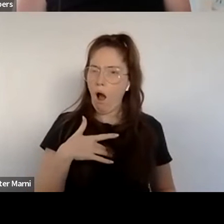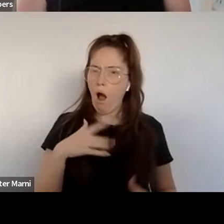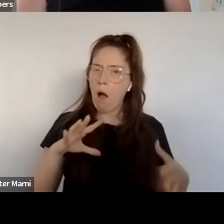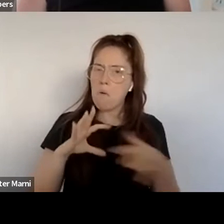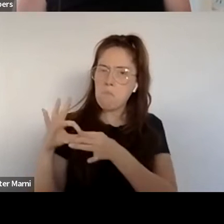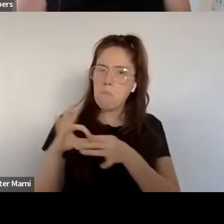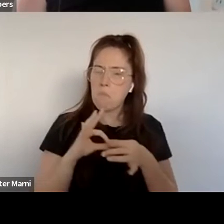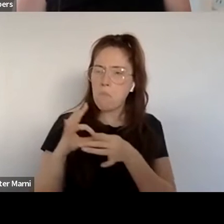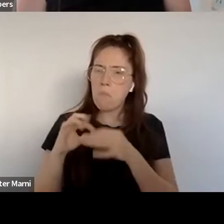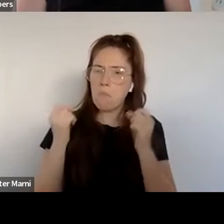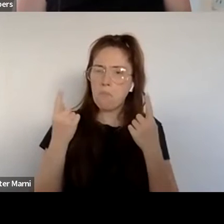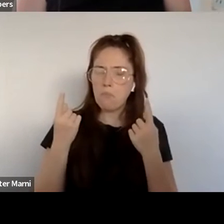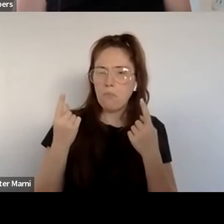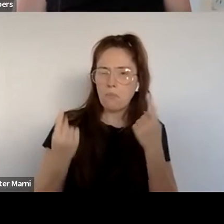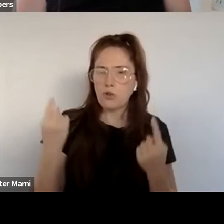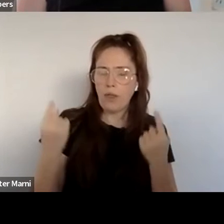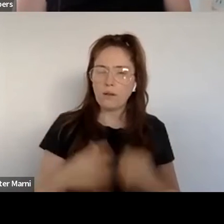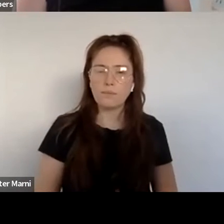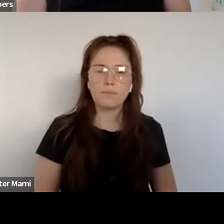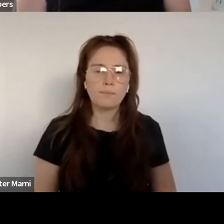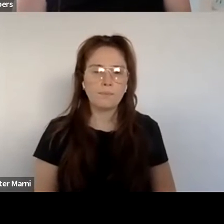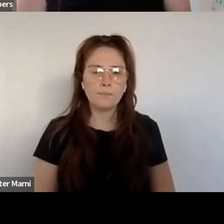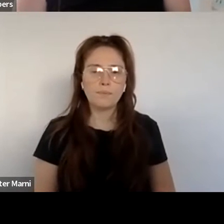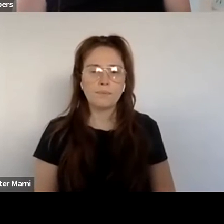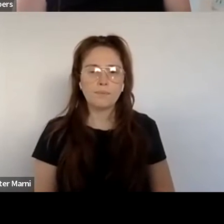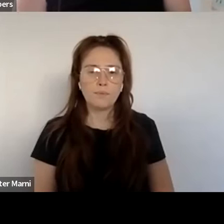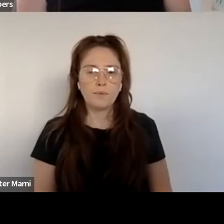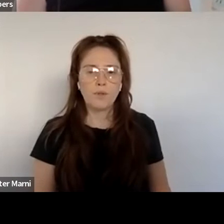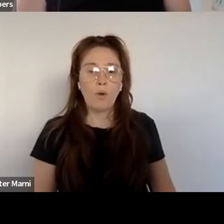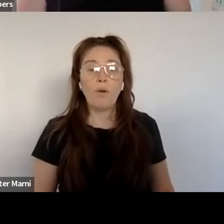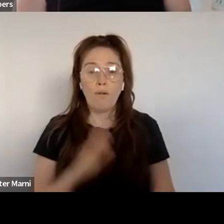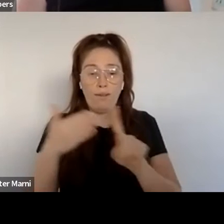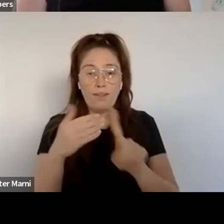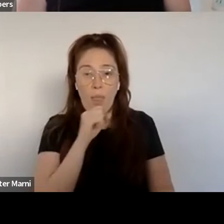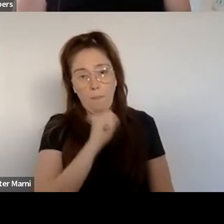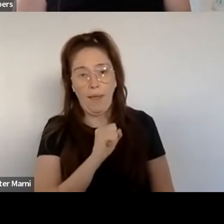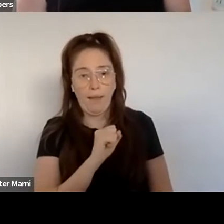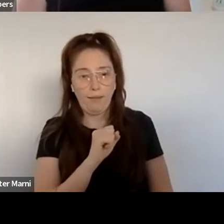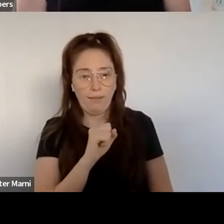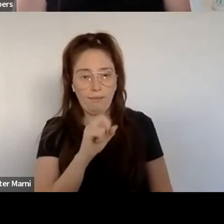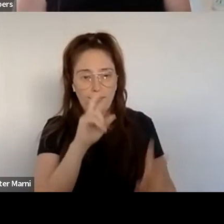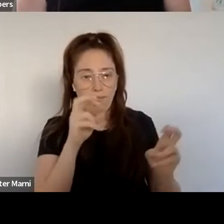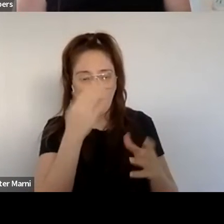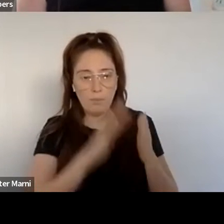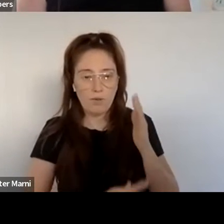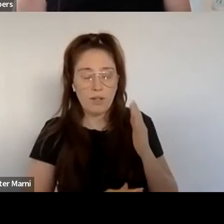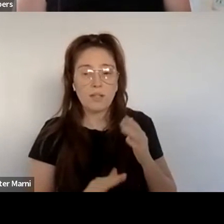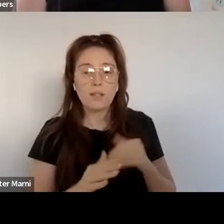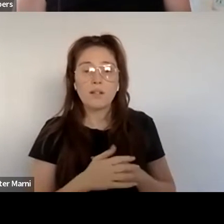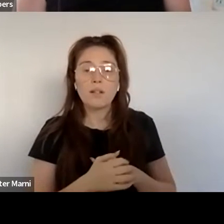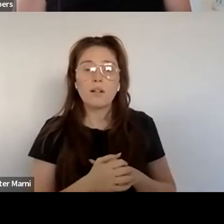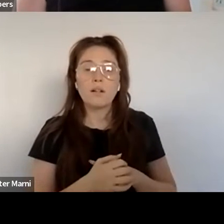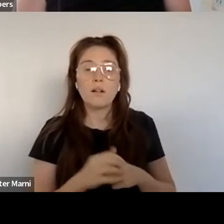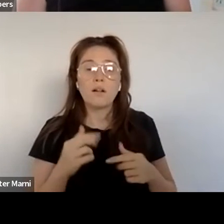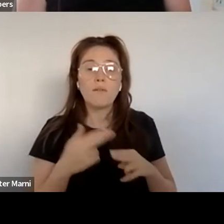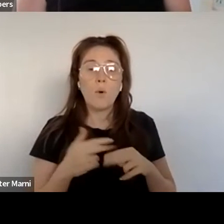And going back to the masculine thing or the male thing, I've had some very touching experiences in artist talks